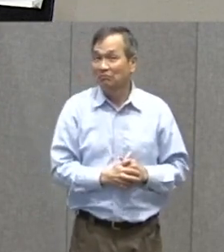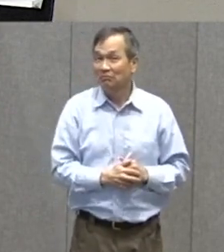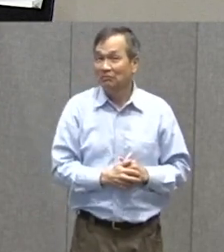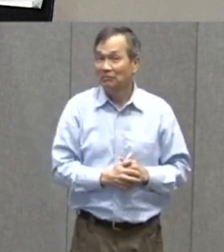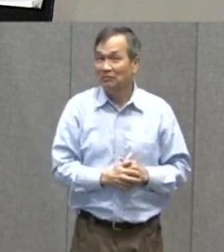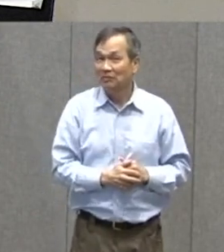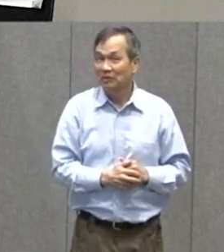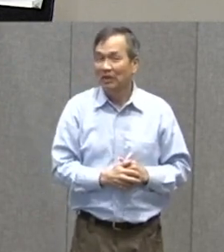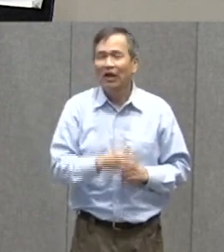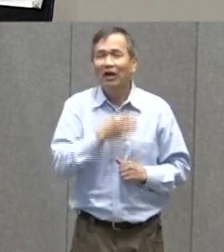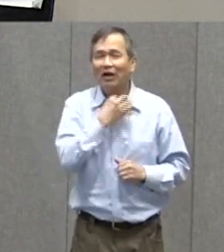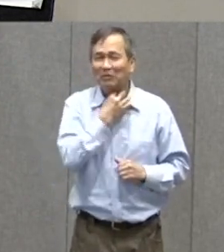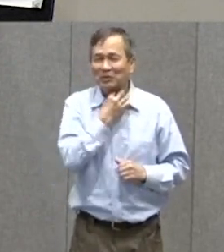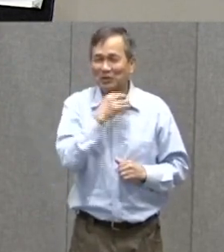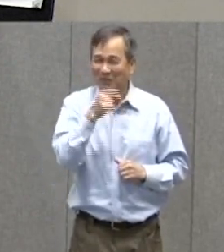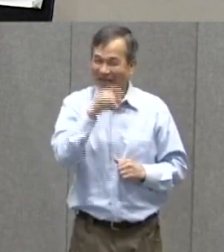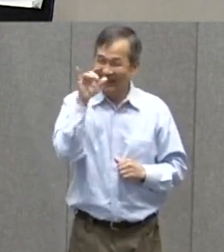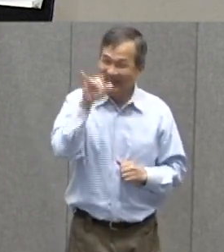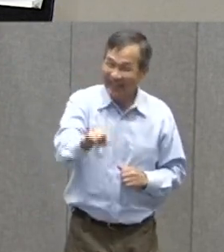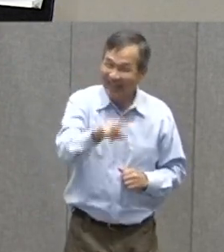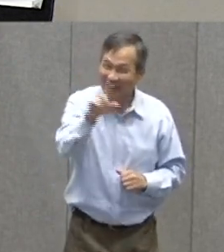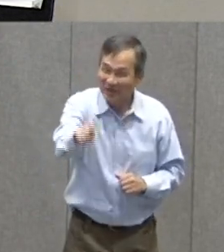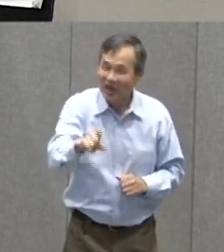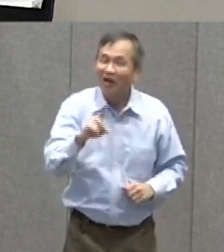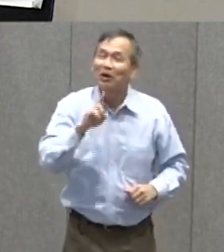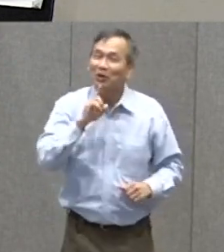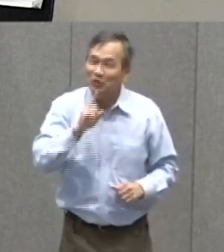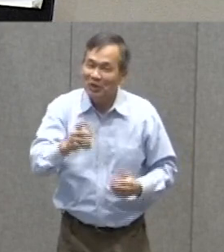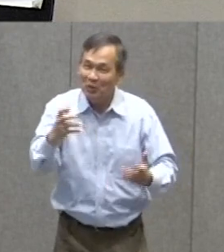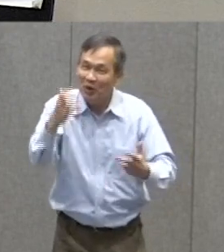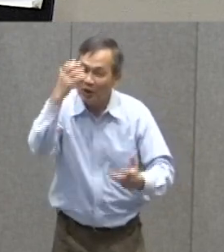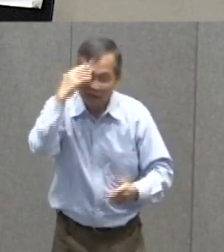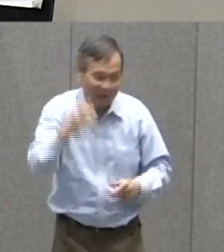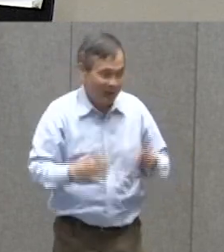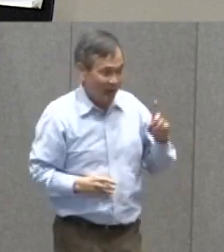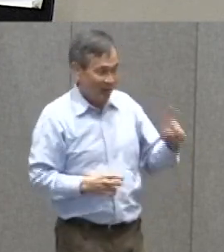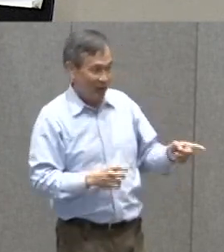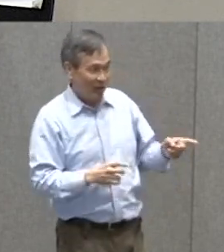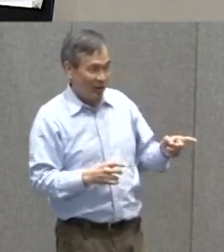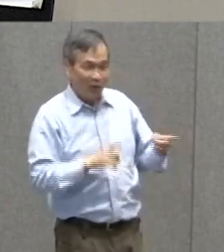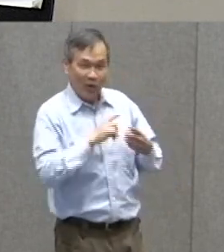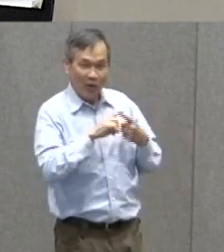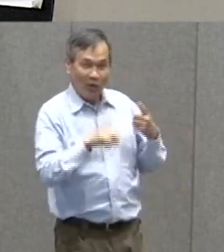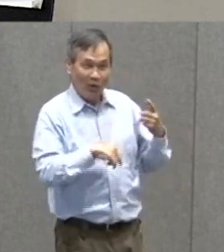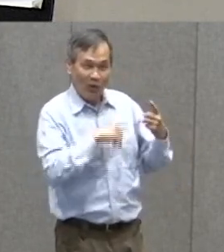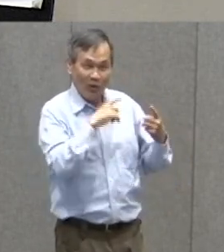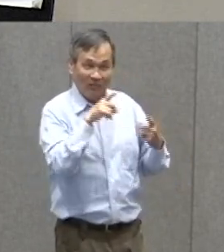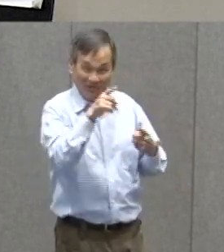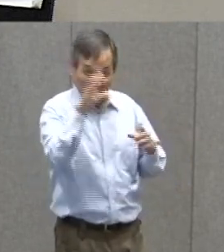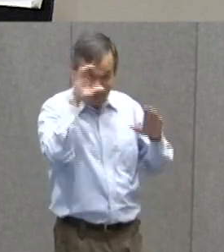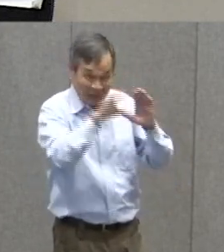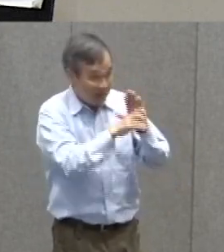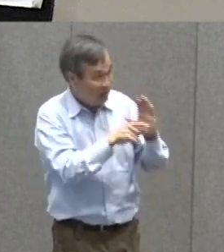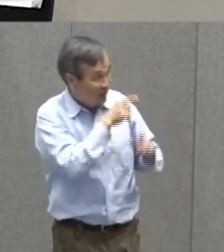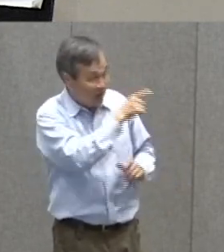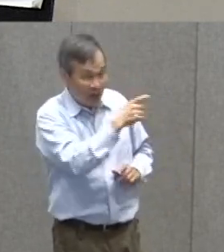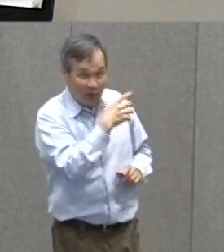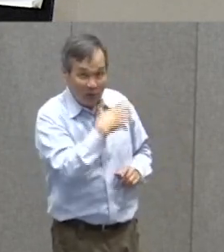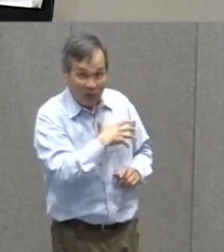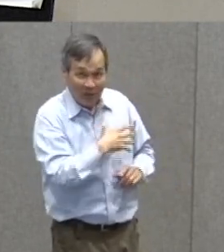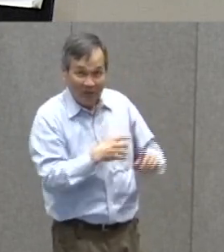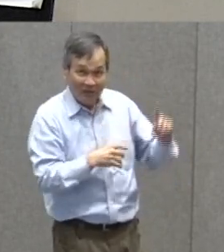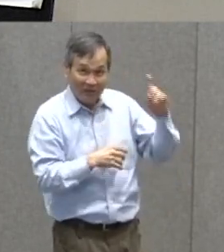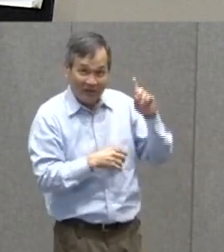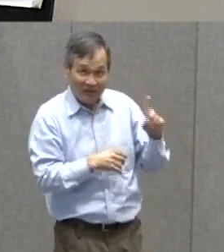I'm really curious about this. Really, really curious about where can she jump in. If we look at our photo over here and walk towards our photo.